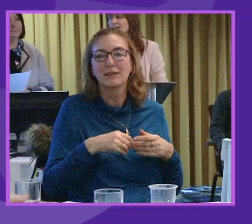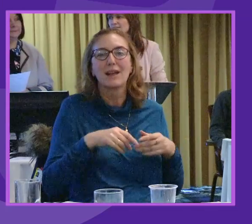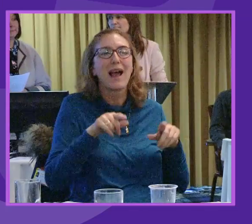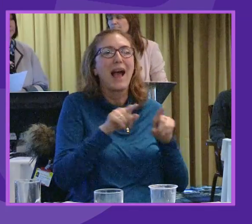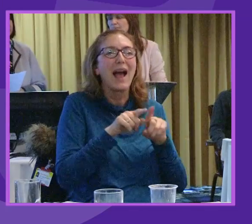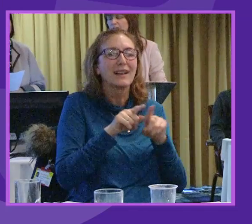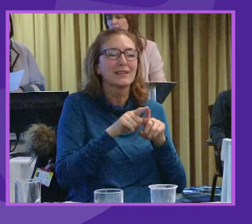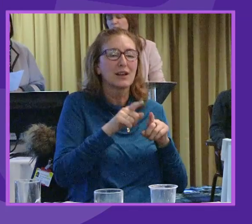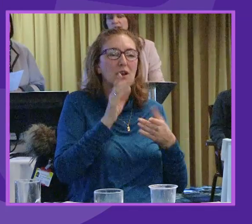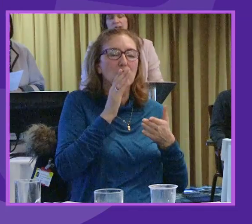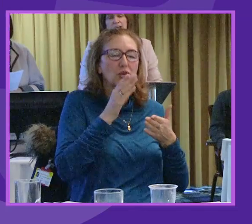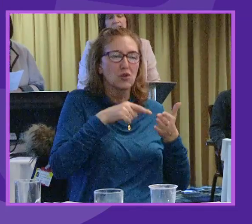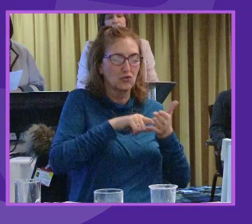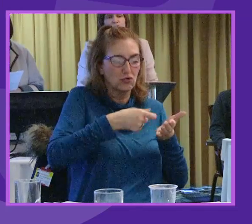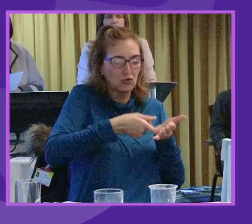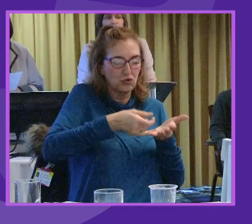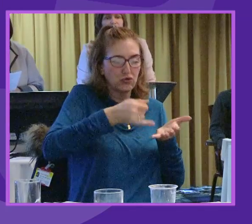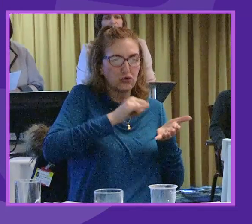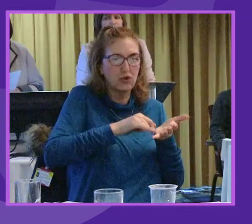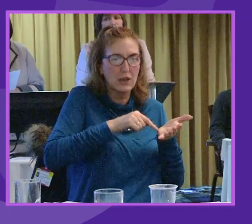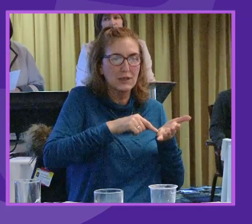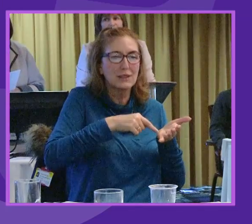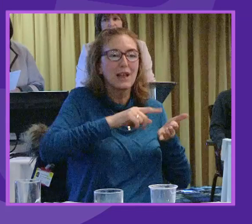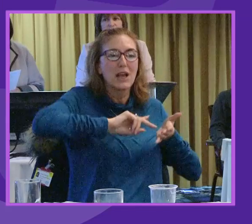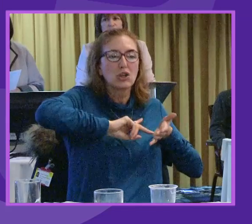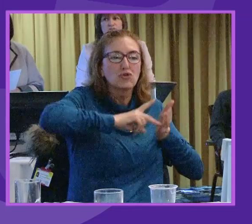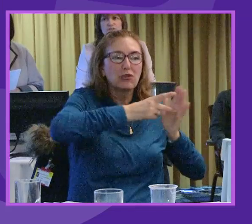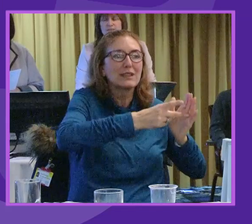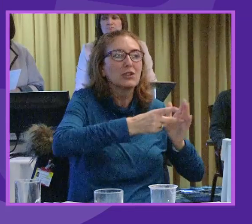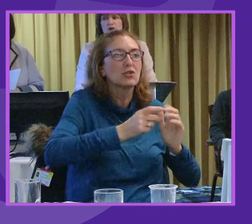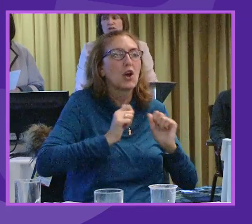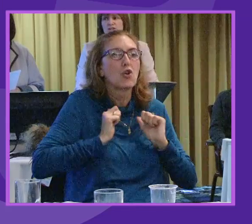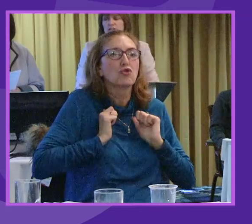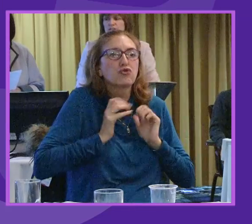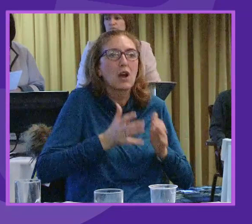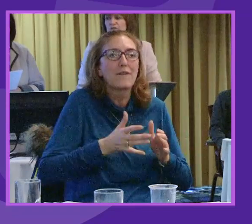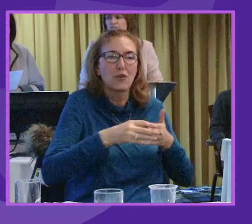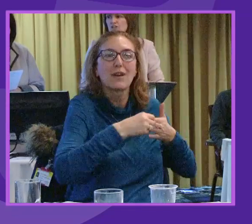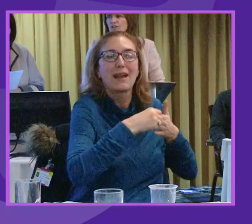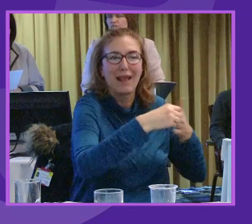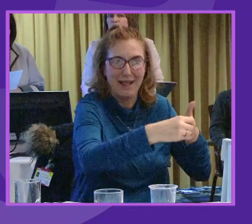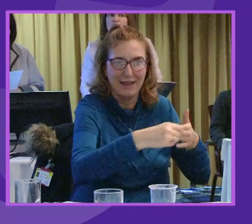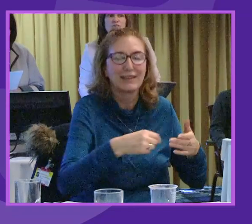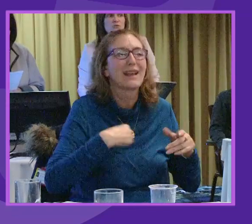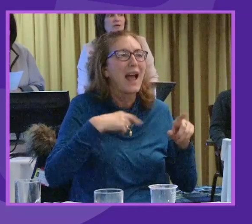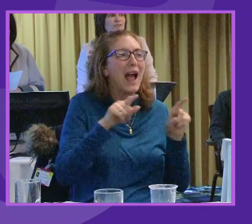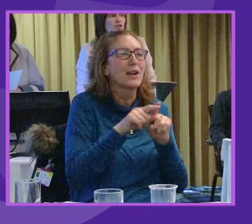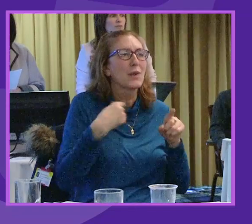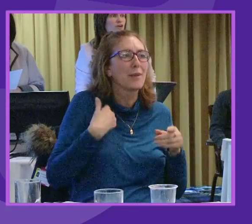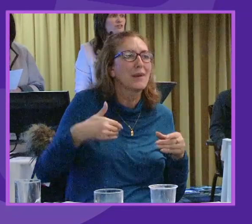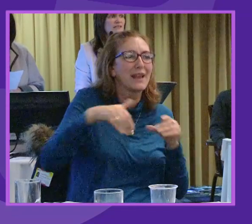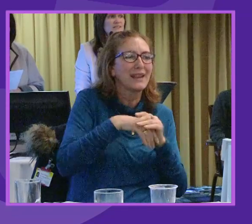their trust strategic recovery lead. And I also work for an organisation called